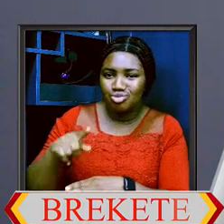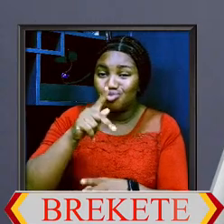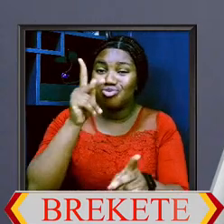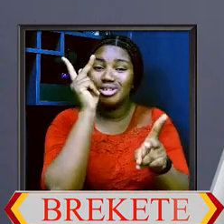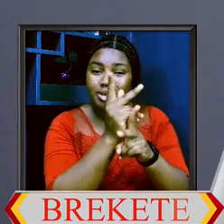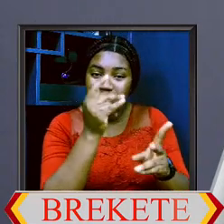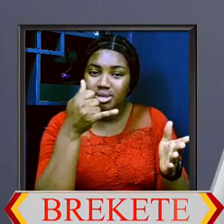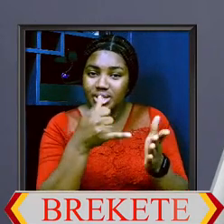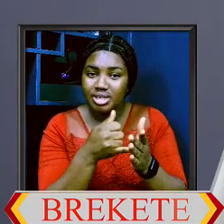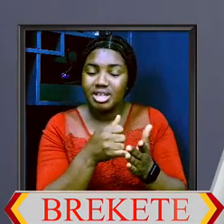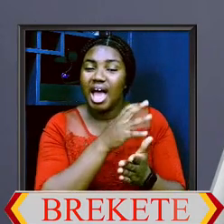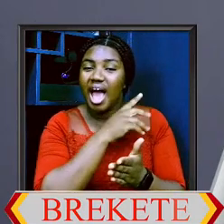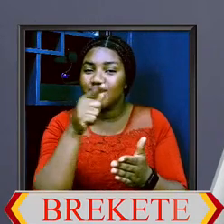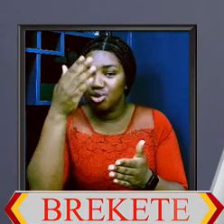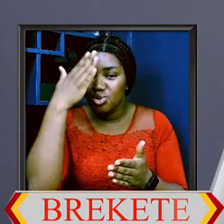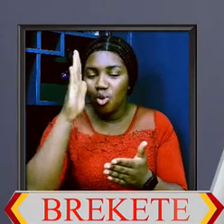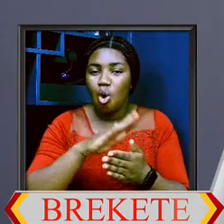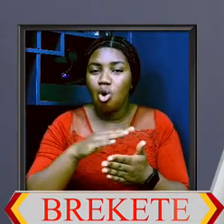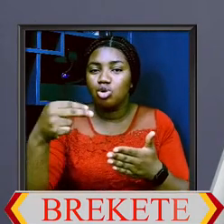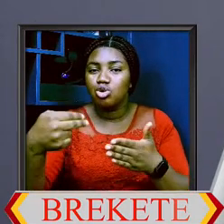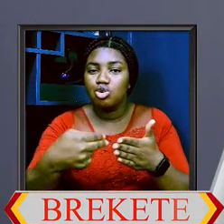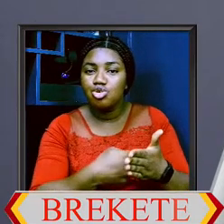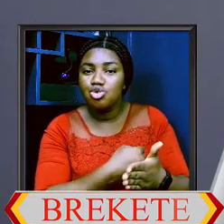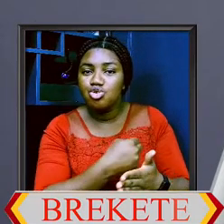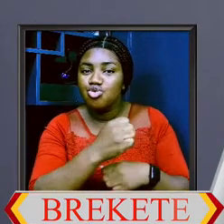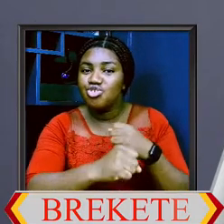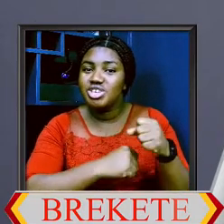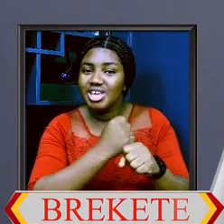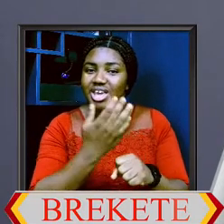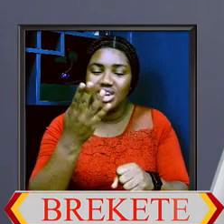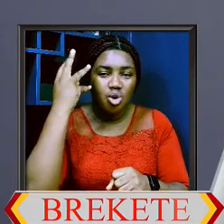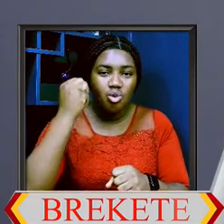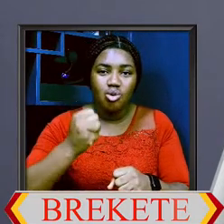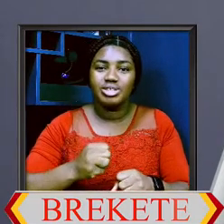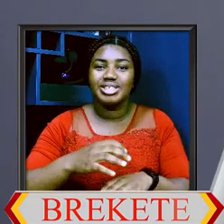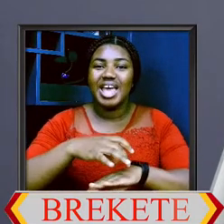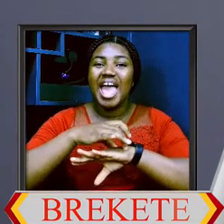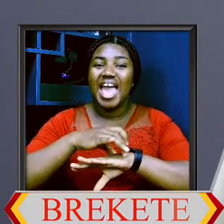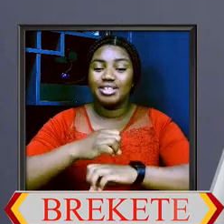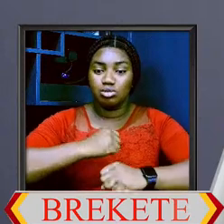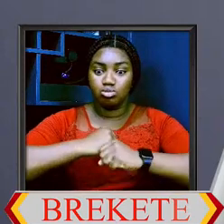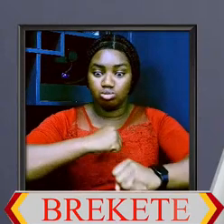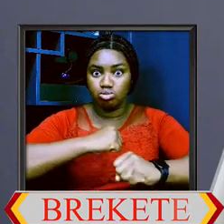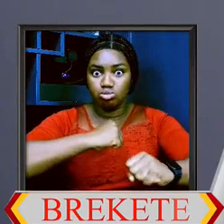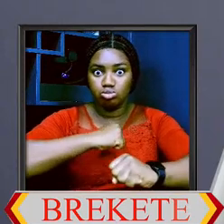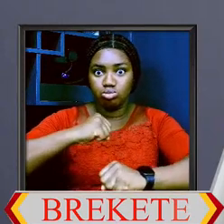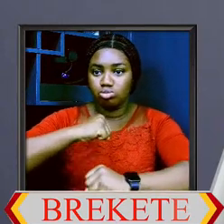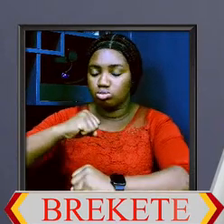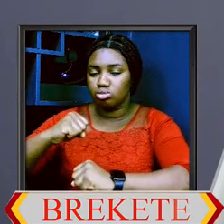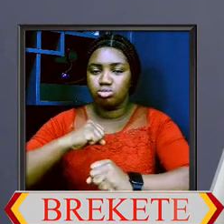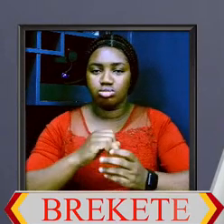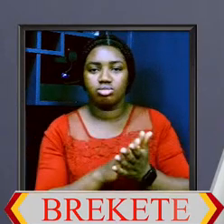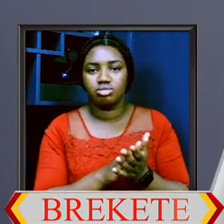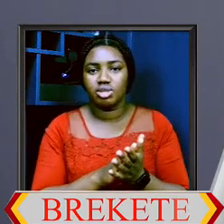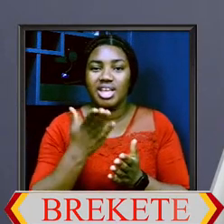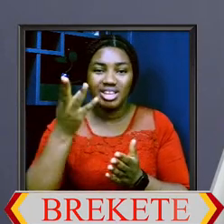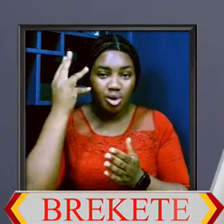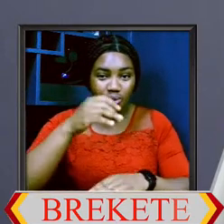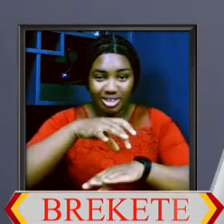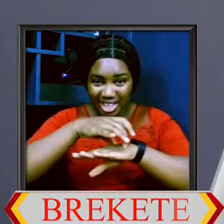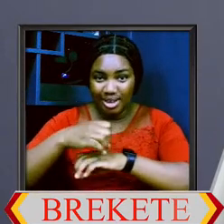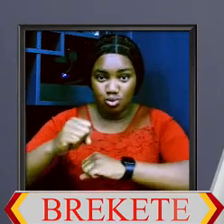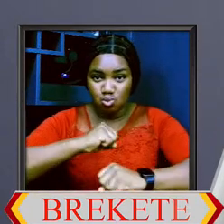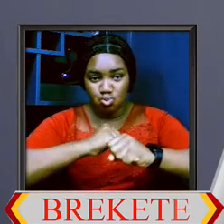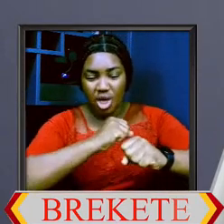above all you know on New Year day there was a netw here in Jaan on New Year Day earthquake so yes there was an